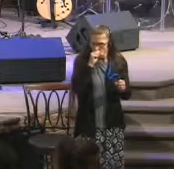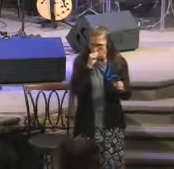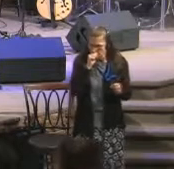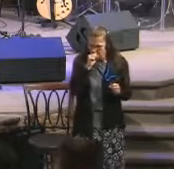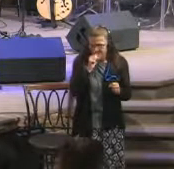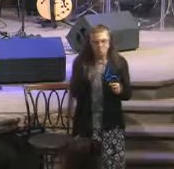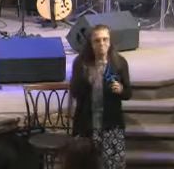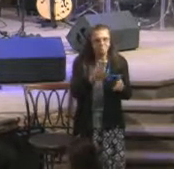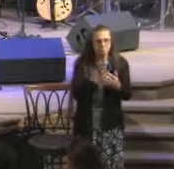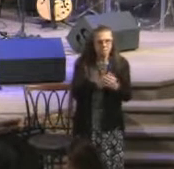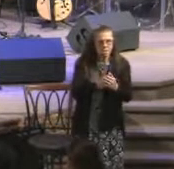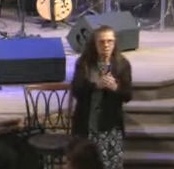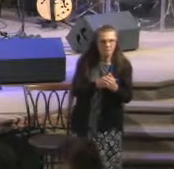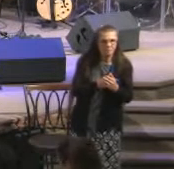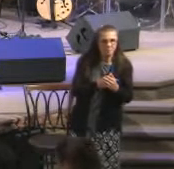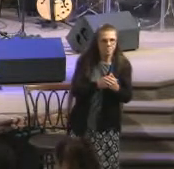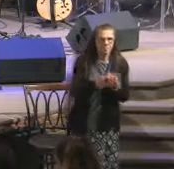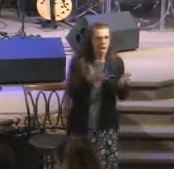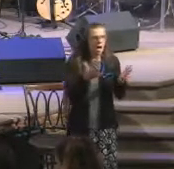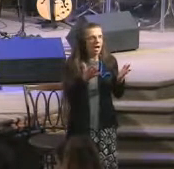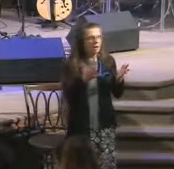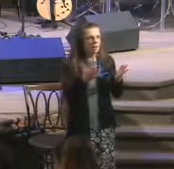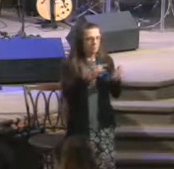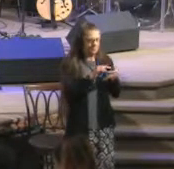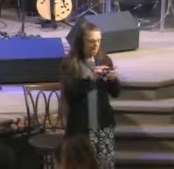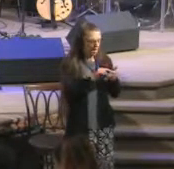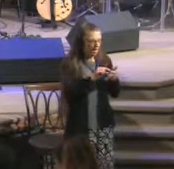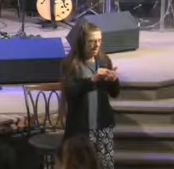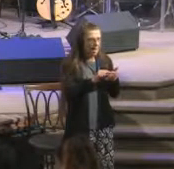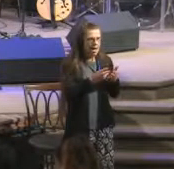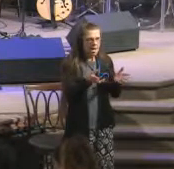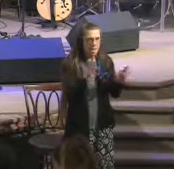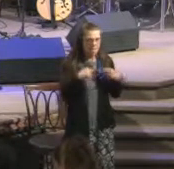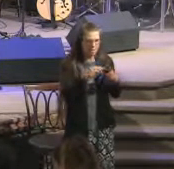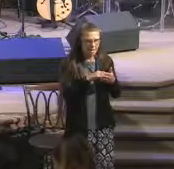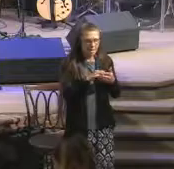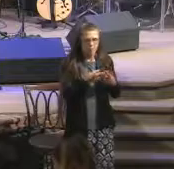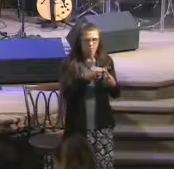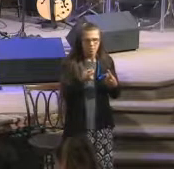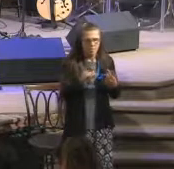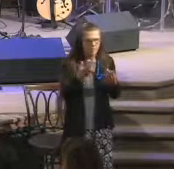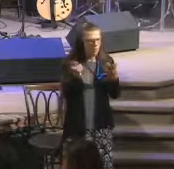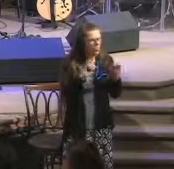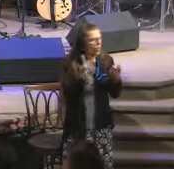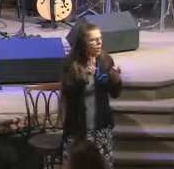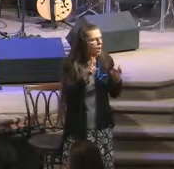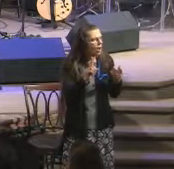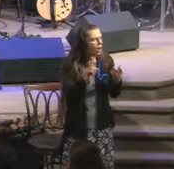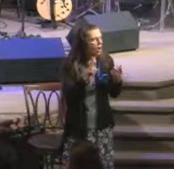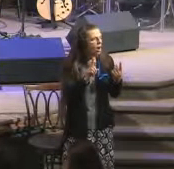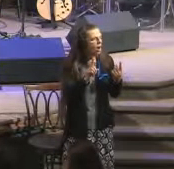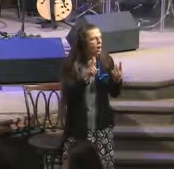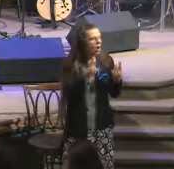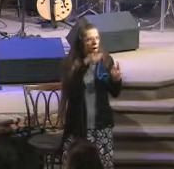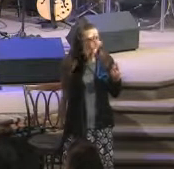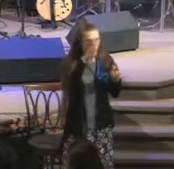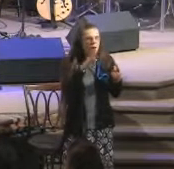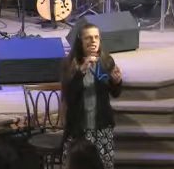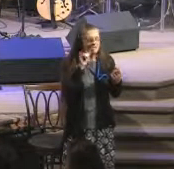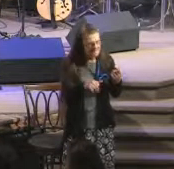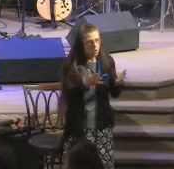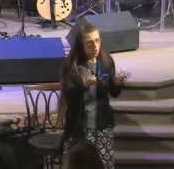coffee and fudge and go over verse 23. And a message came to me from where? Do you know that God still wants to